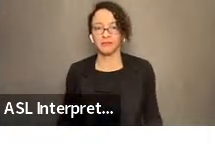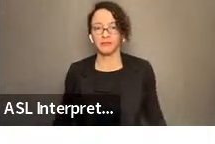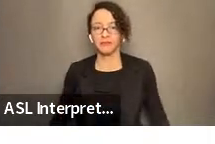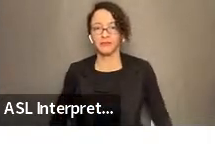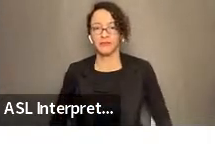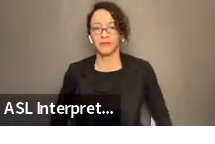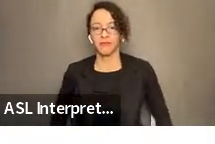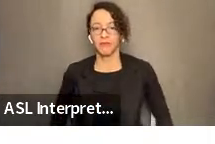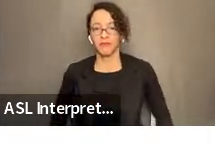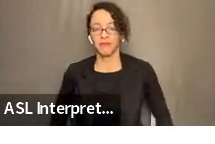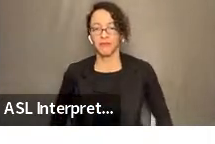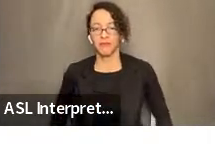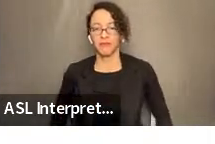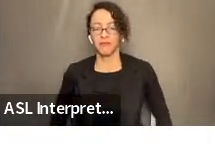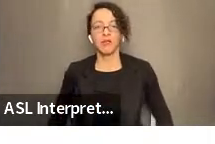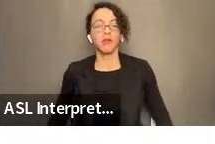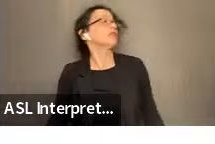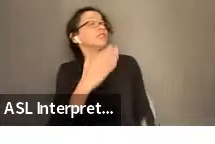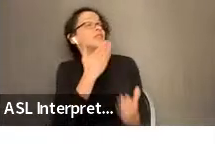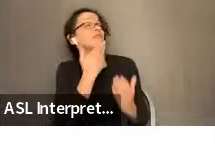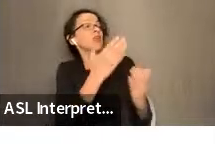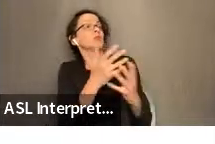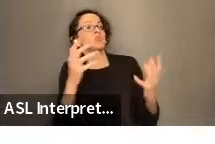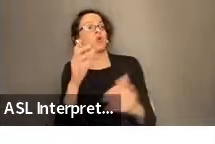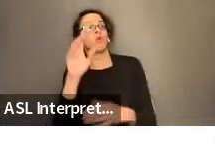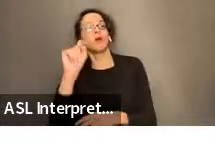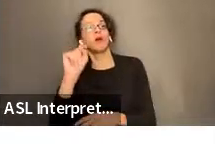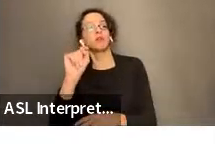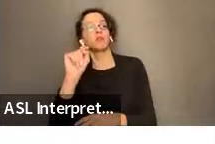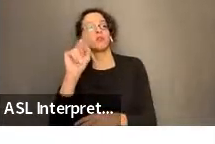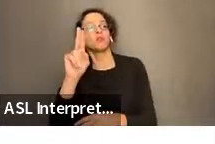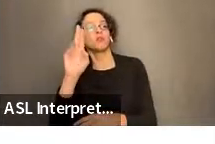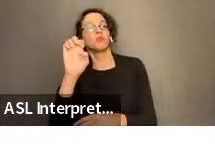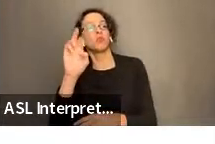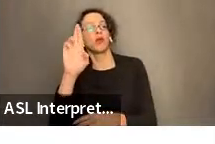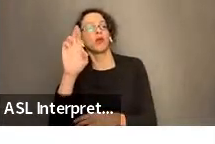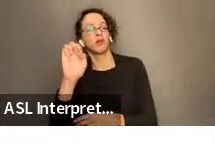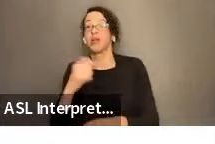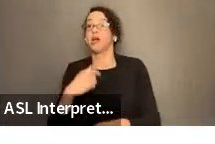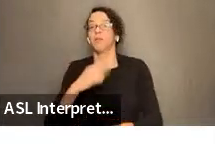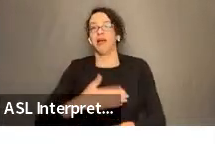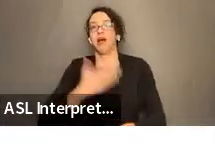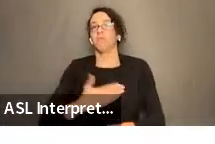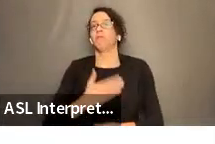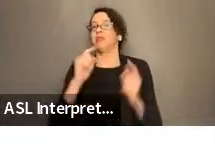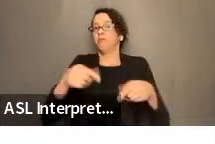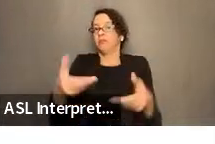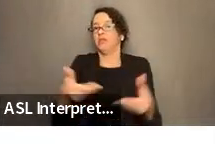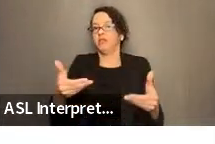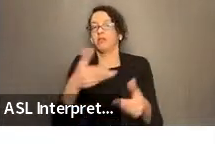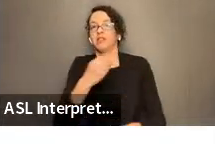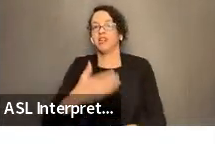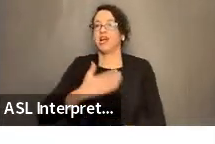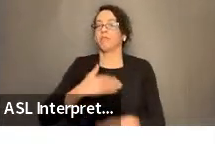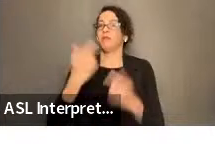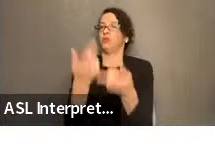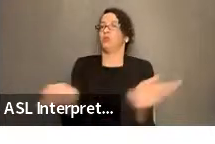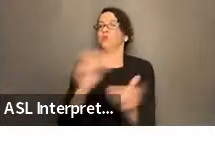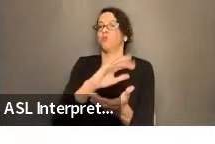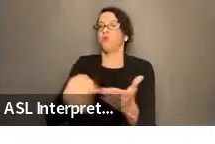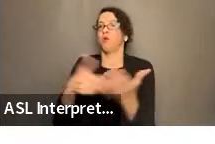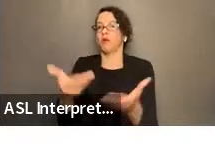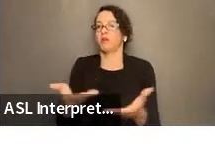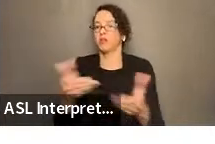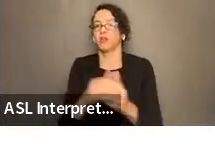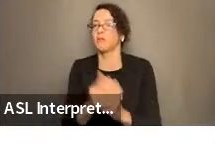Thank you so much, Tueri. I'm so happy to be here and I'm happy to have you all here. And why did we ask you here? We asked you